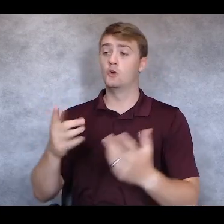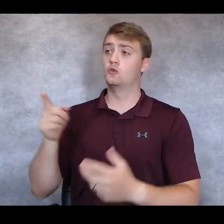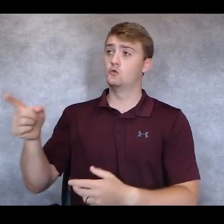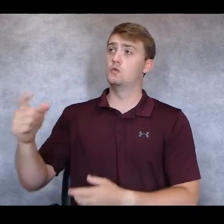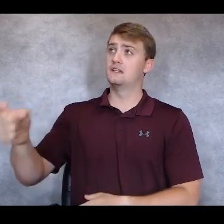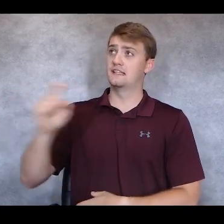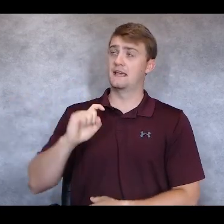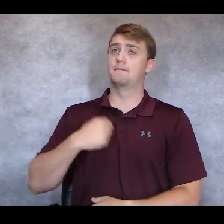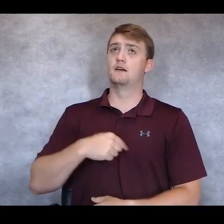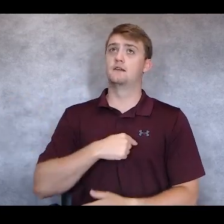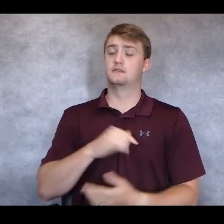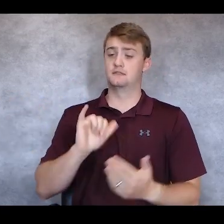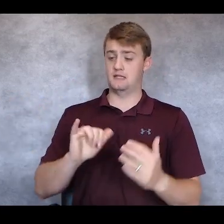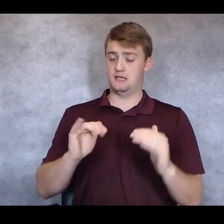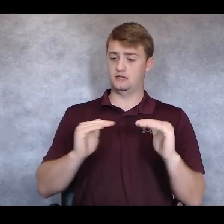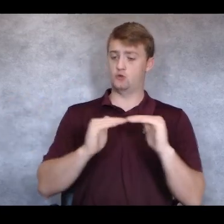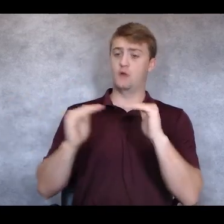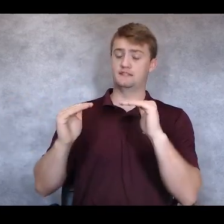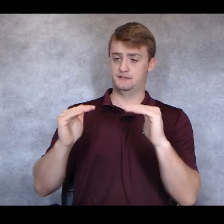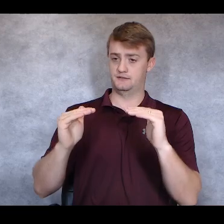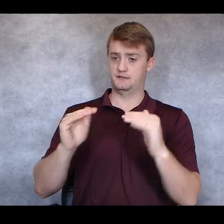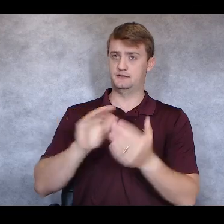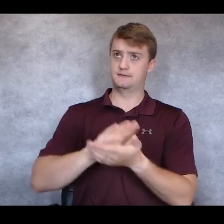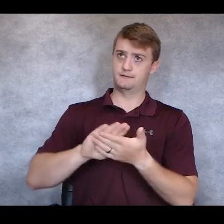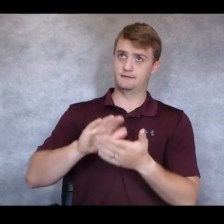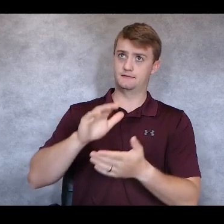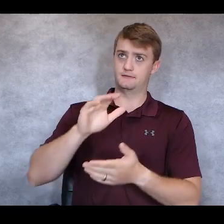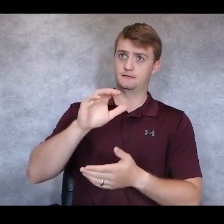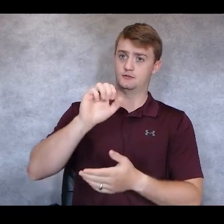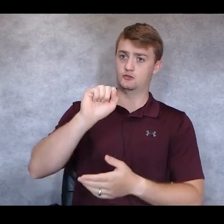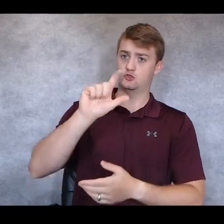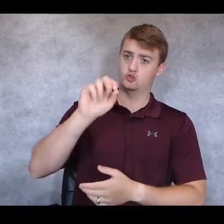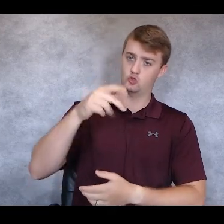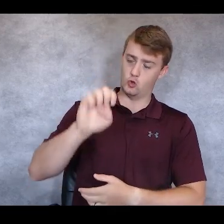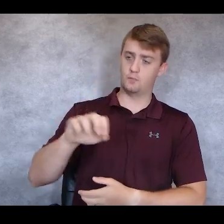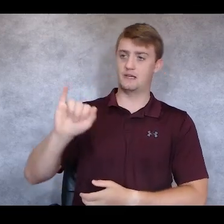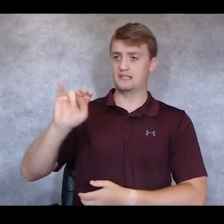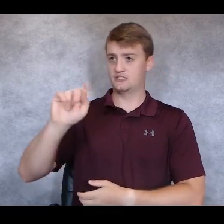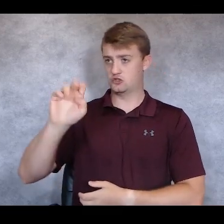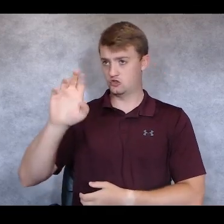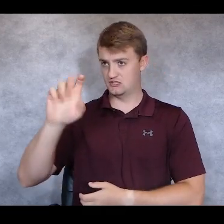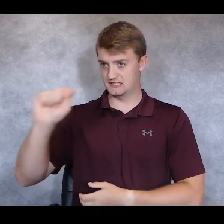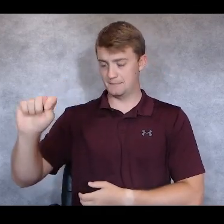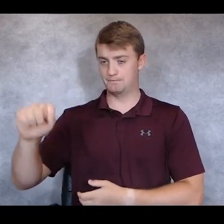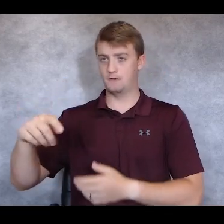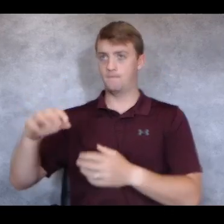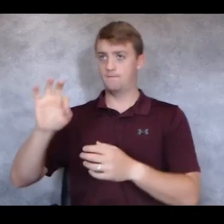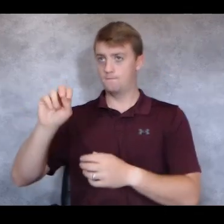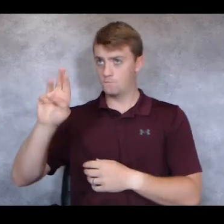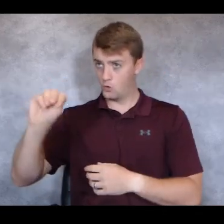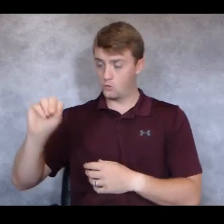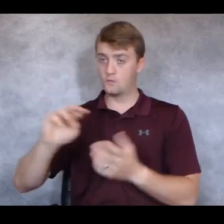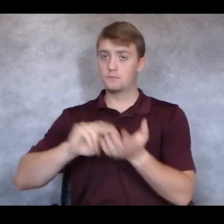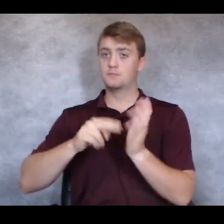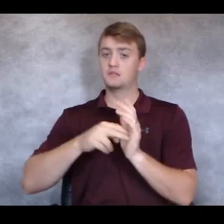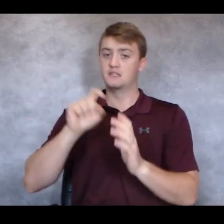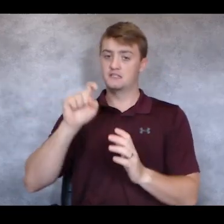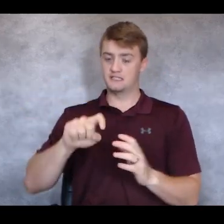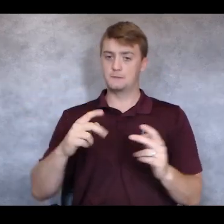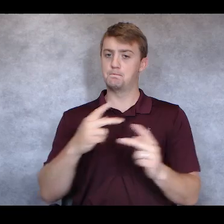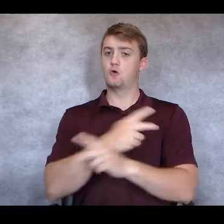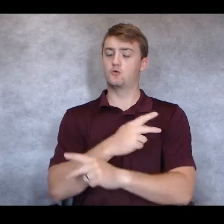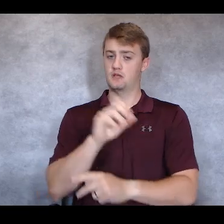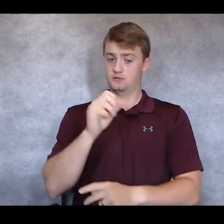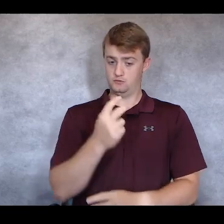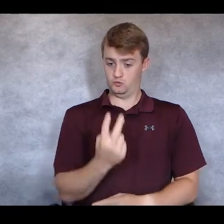Well, you gave us the equations in the nice slope intercept form. So we just had to multiply the